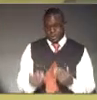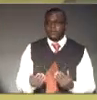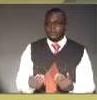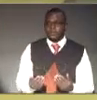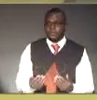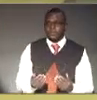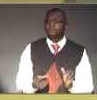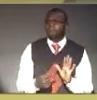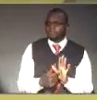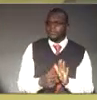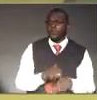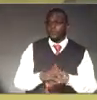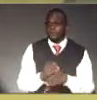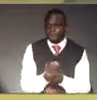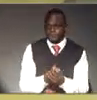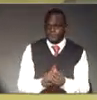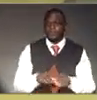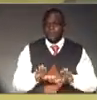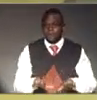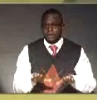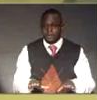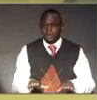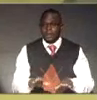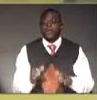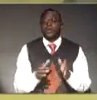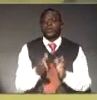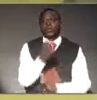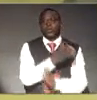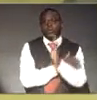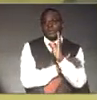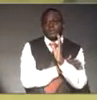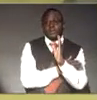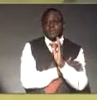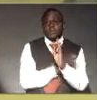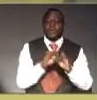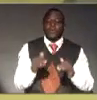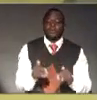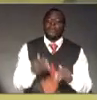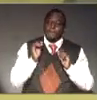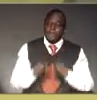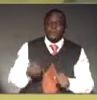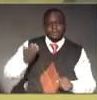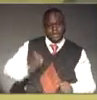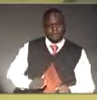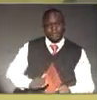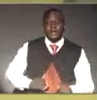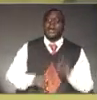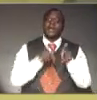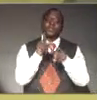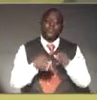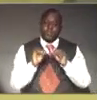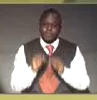is signified God's way of, how he wants us to behave as humans. We have to